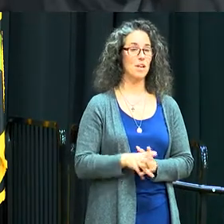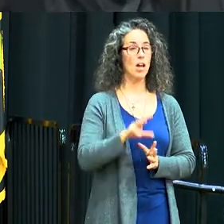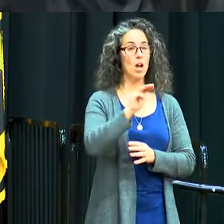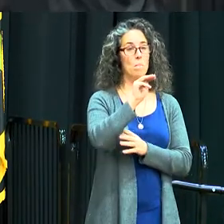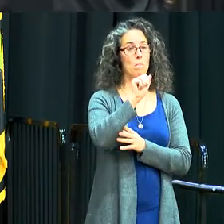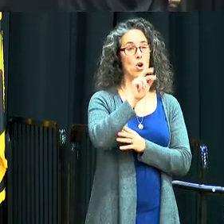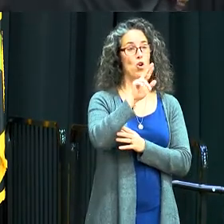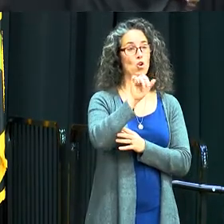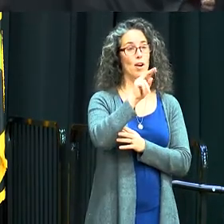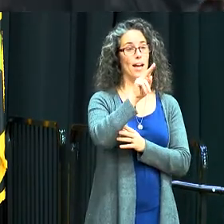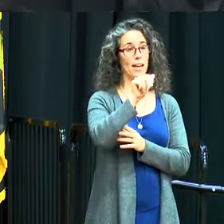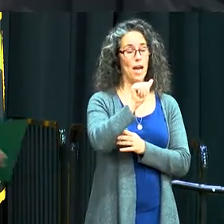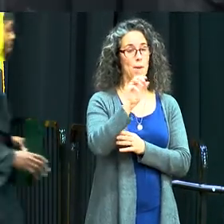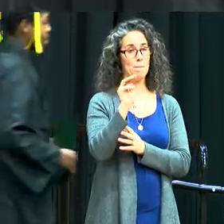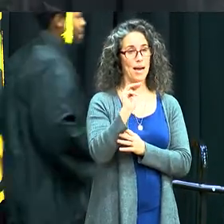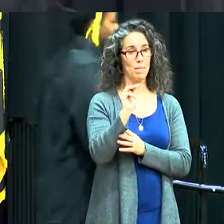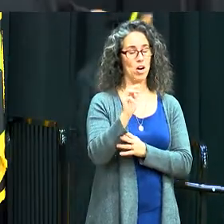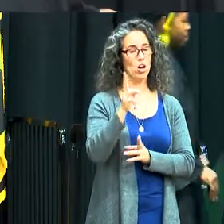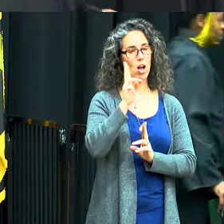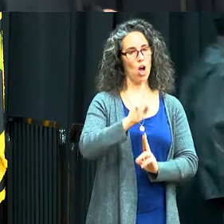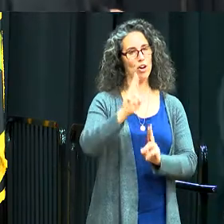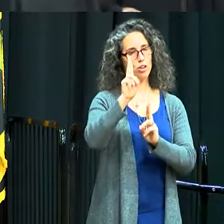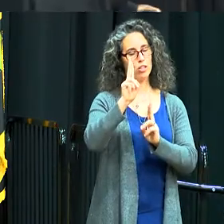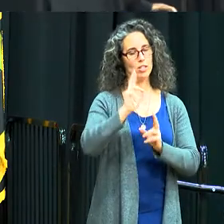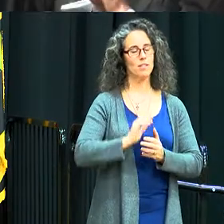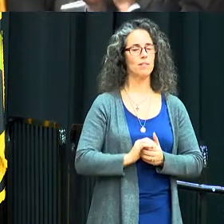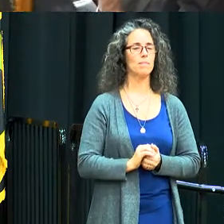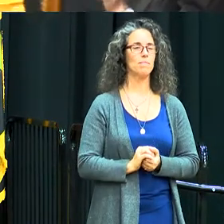Marina Lori McNamara Honors.